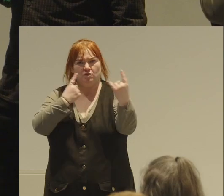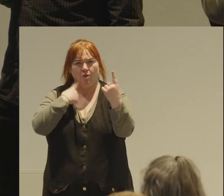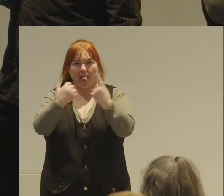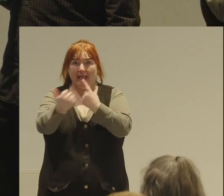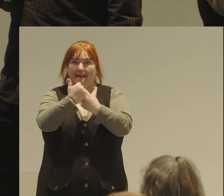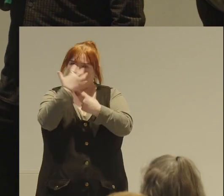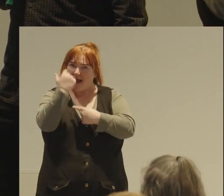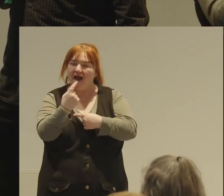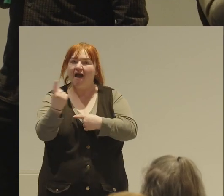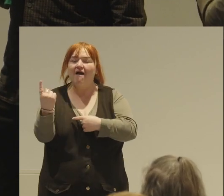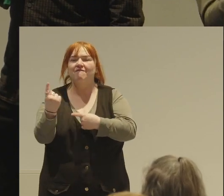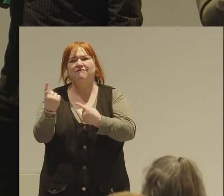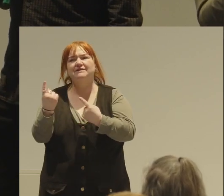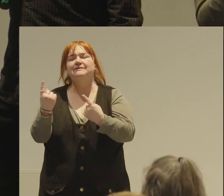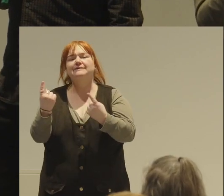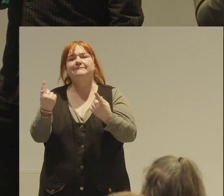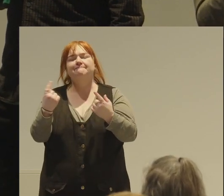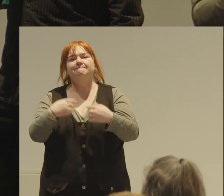it actually